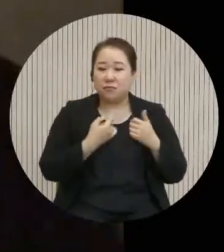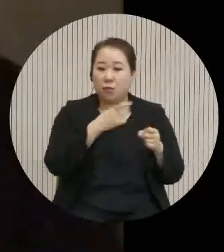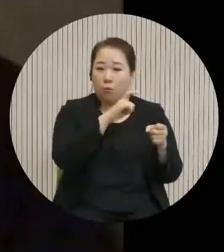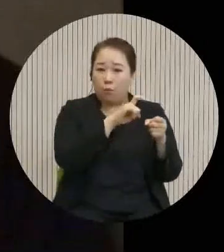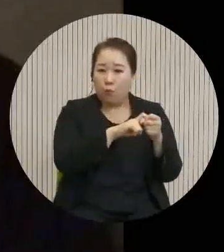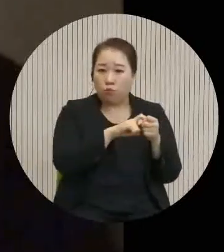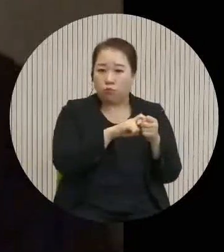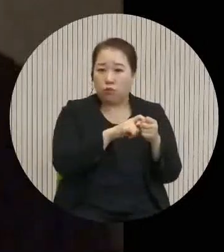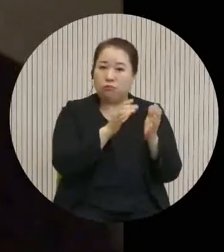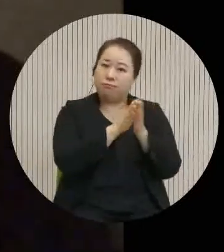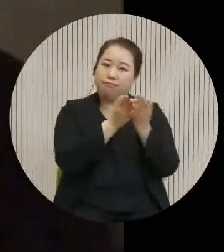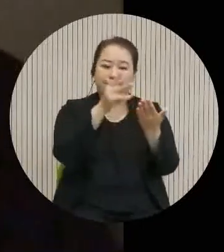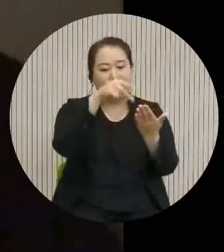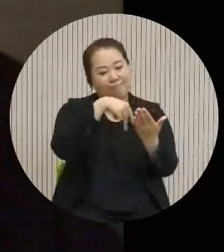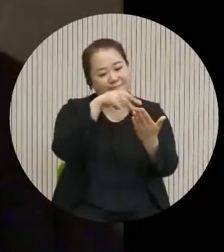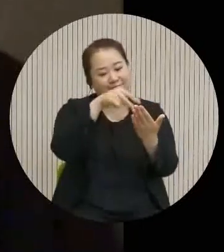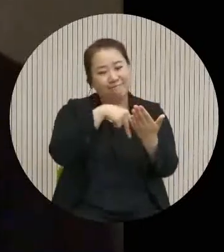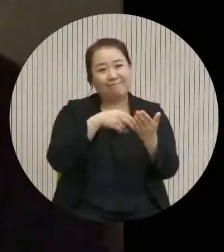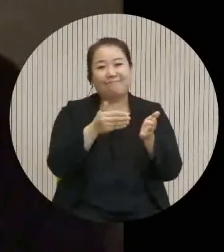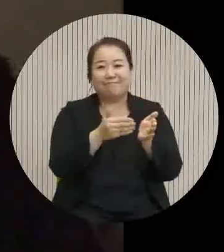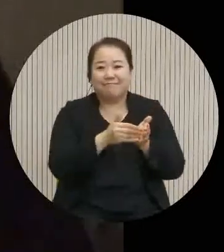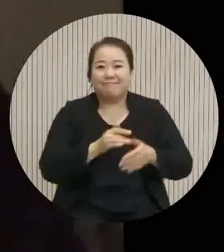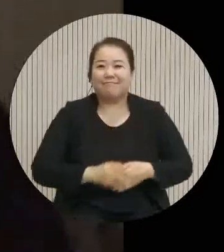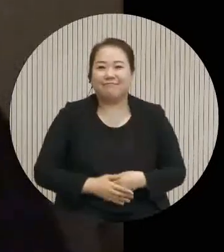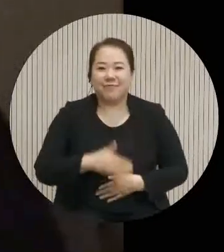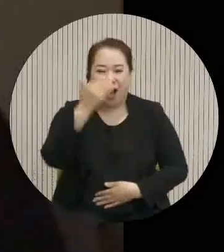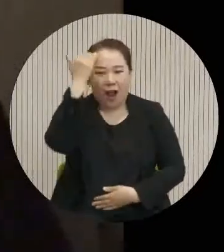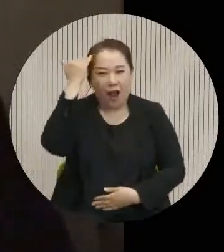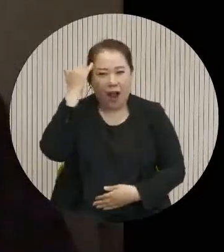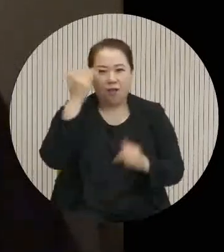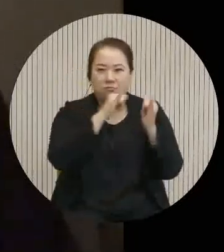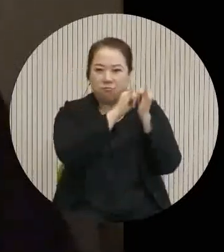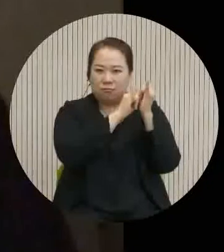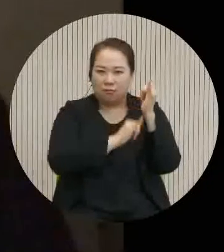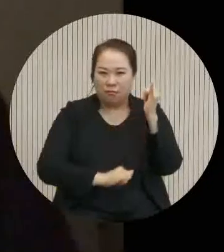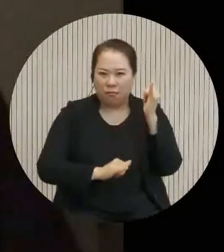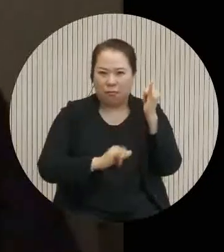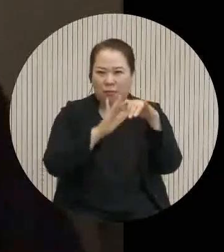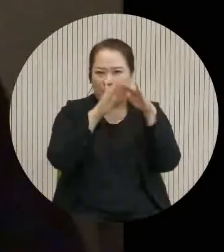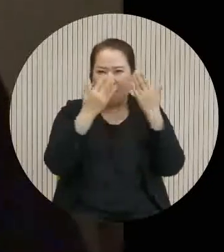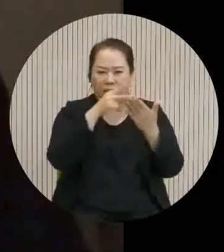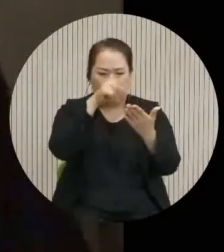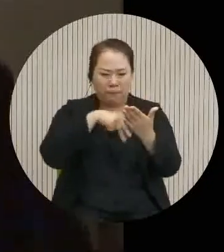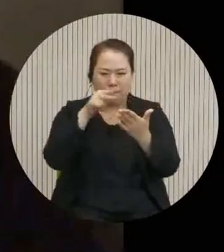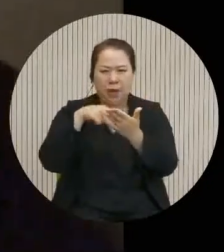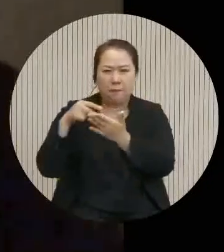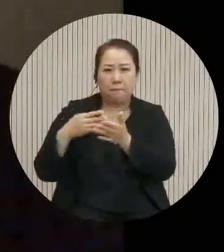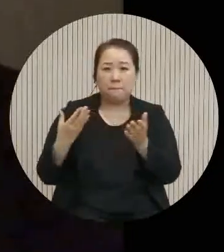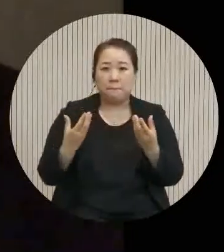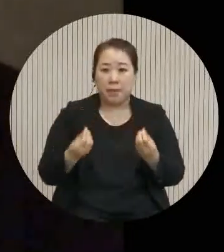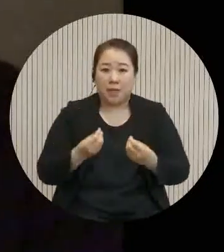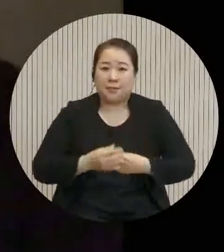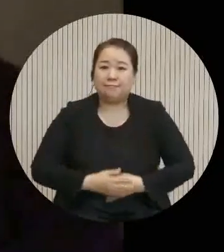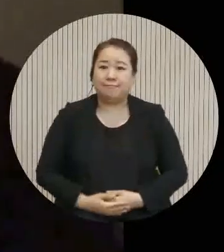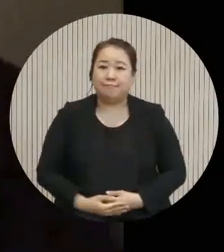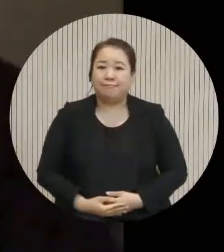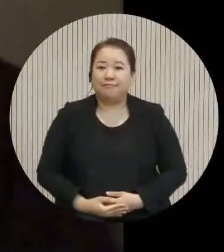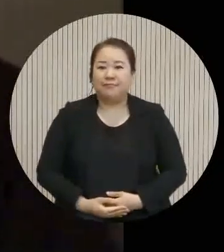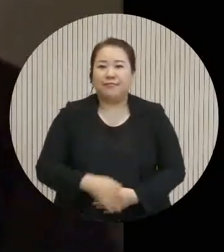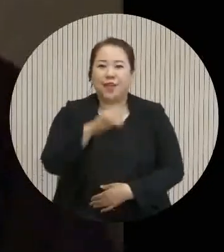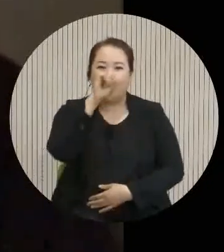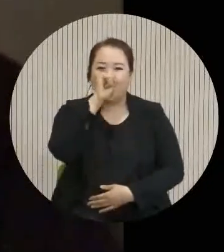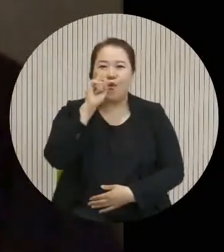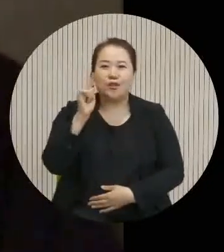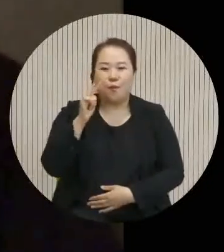historical biographies. One of my favorite books was, let me say it right, Musoyu, Not Possessing Anything, written by a Korean